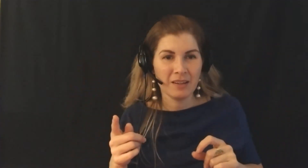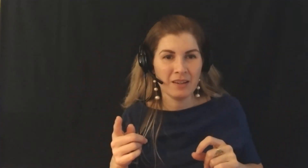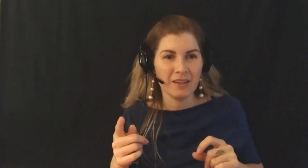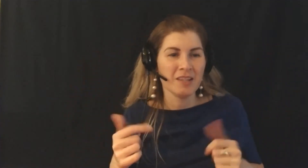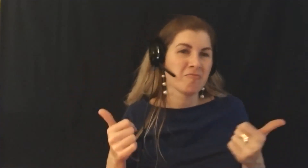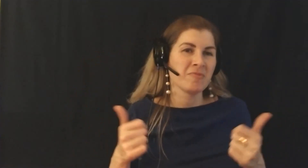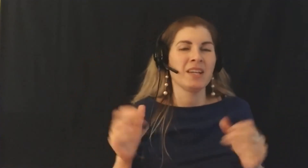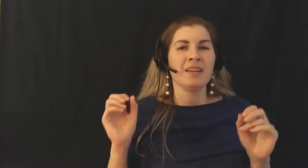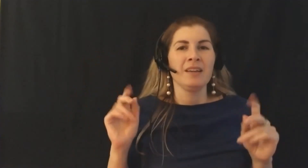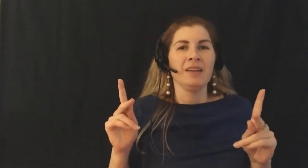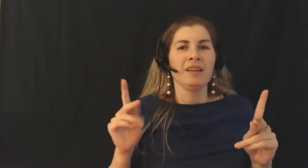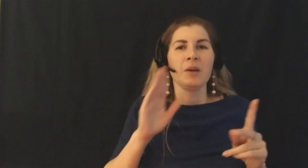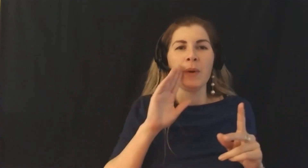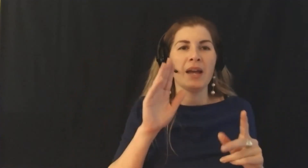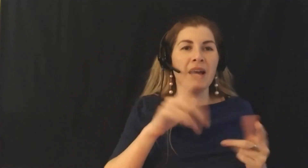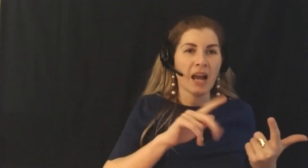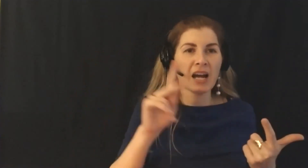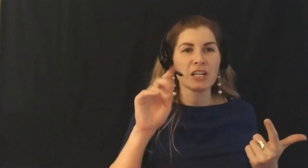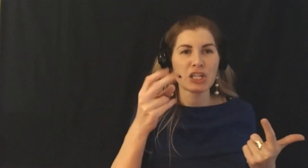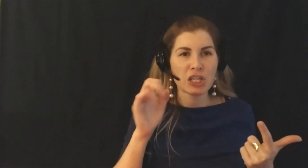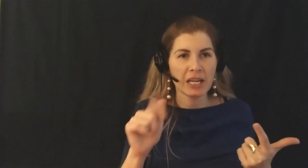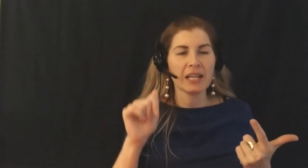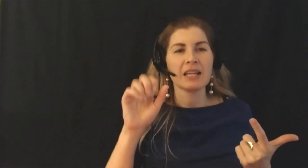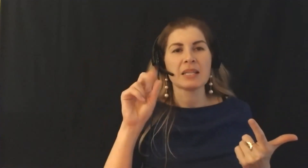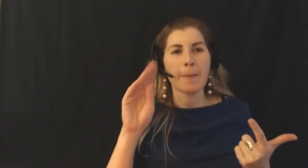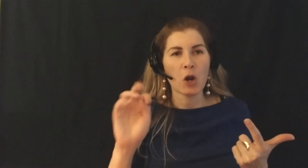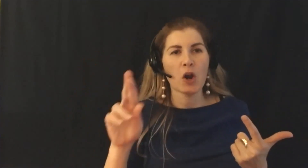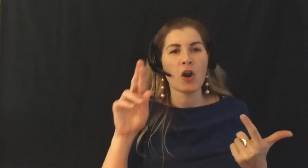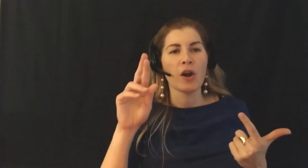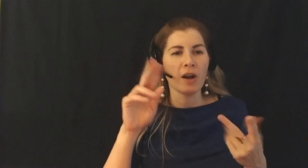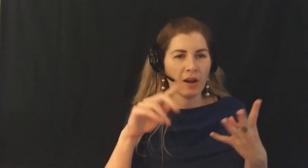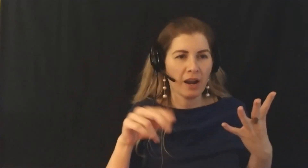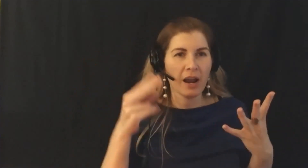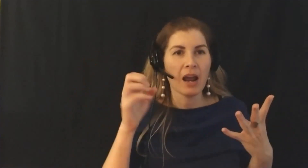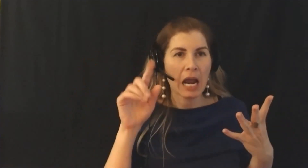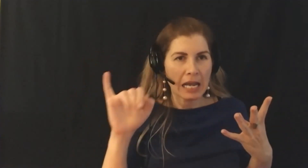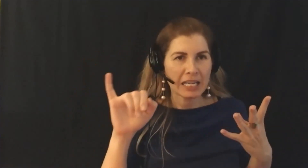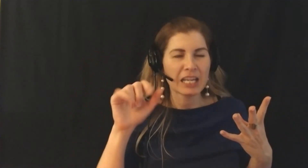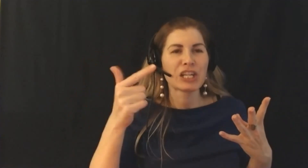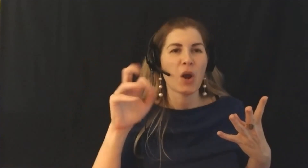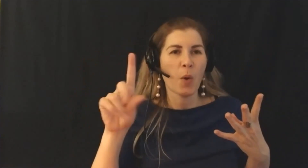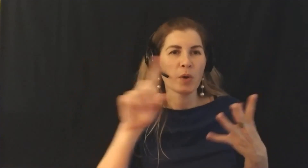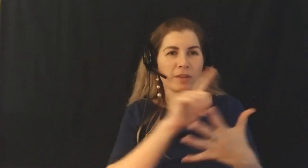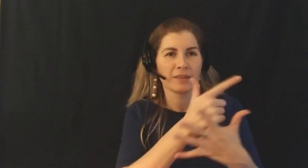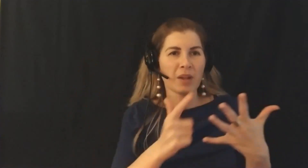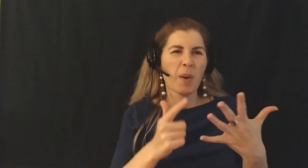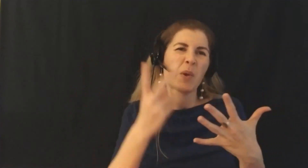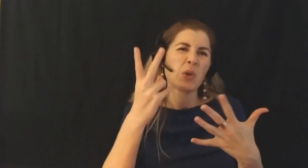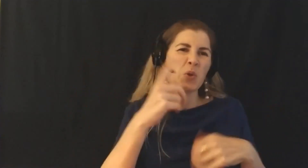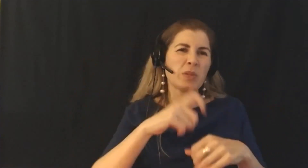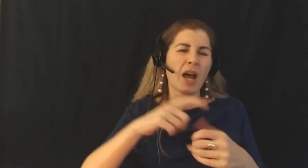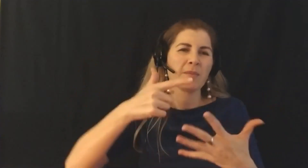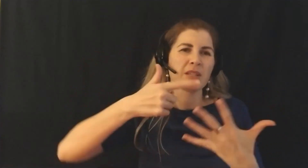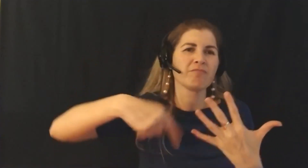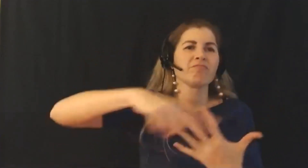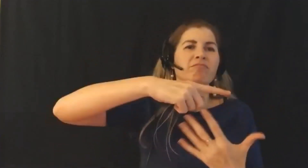Awesome. So our order will be Kasia, Sheila, Summer, Heidi, Gerald, and we'll go around maybe 2 loops. We'll go around and